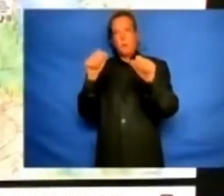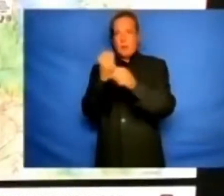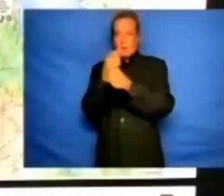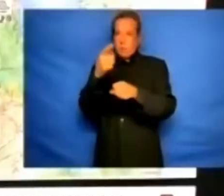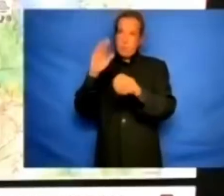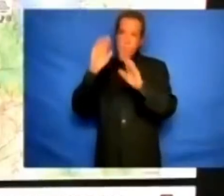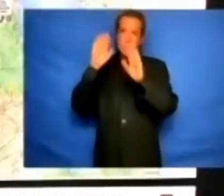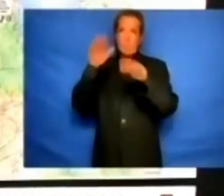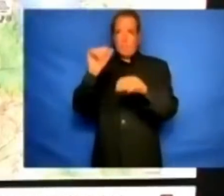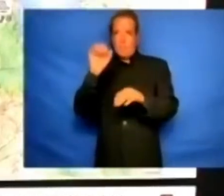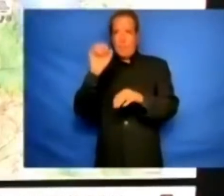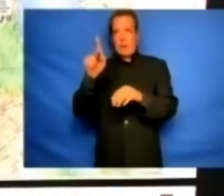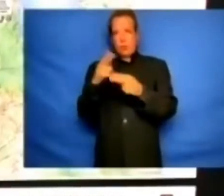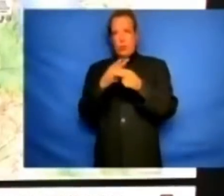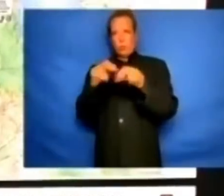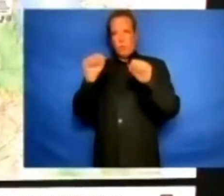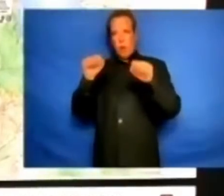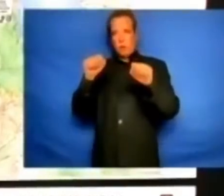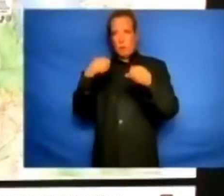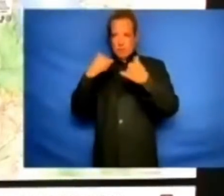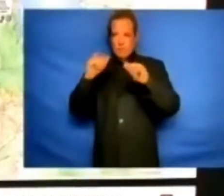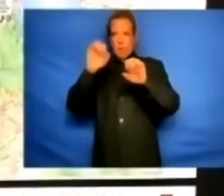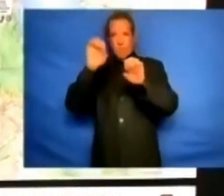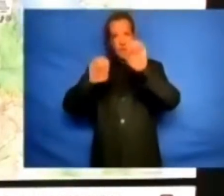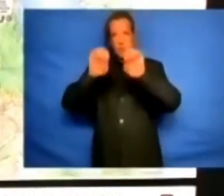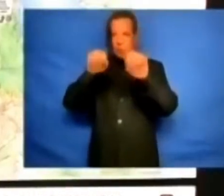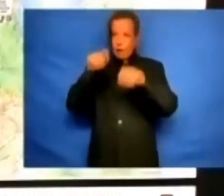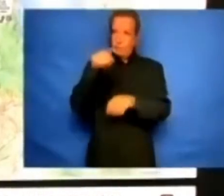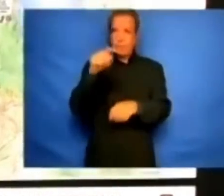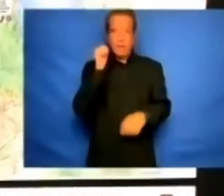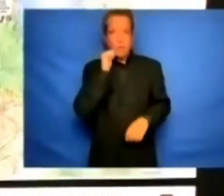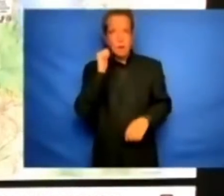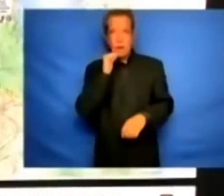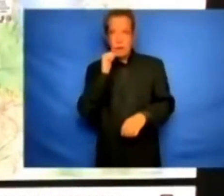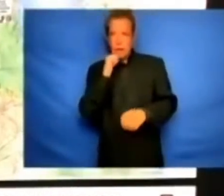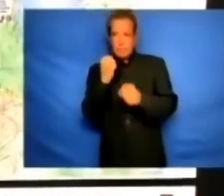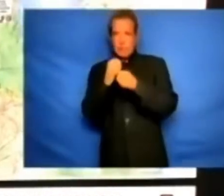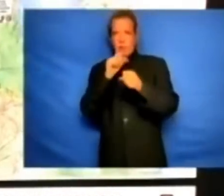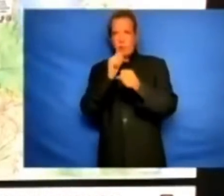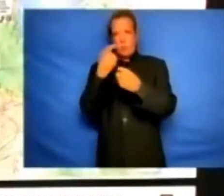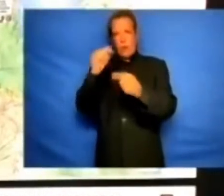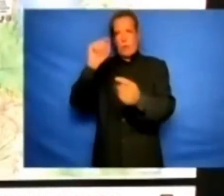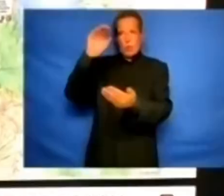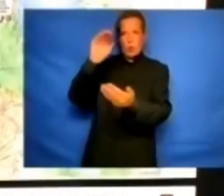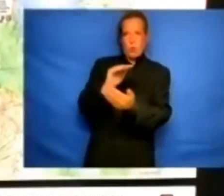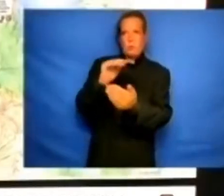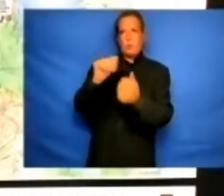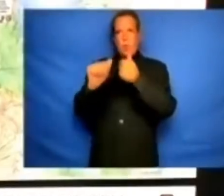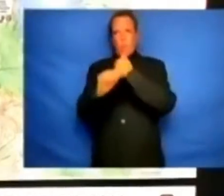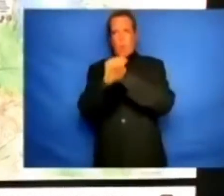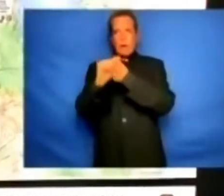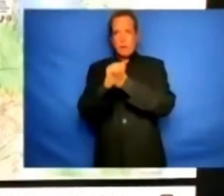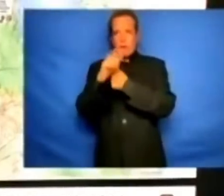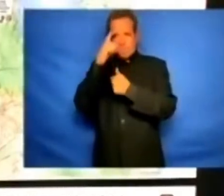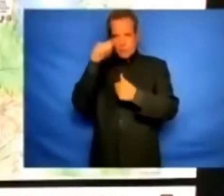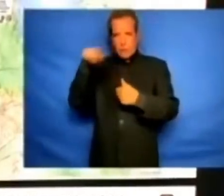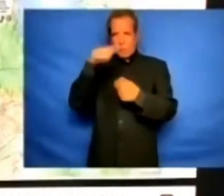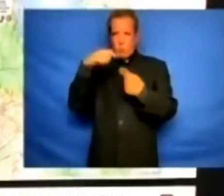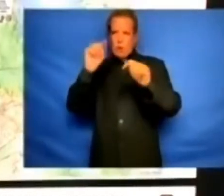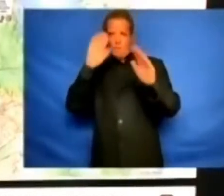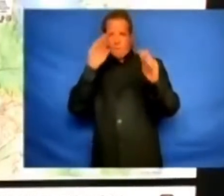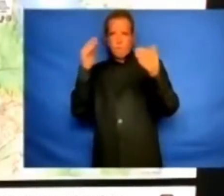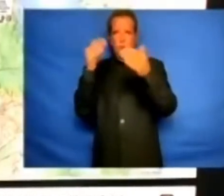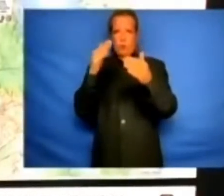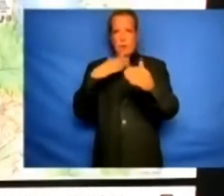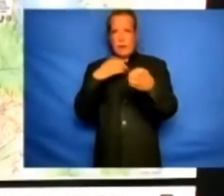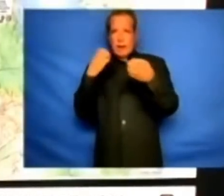possibly can. We're evaluating this on a daily basis, trying to reduce the threat to any of the communities, really focusing our efforts in those areas to